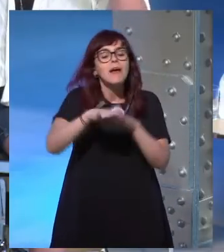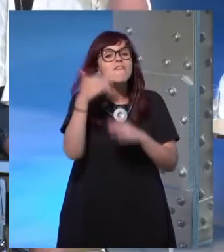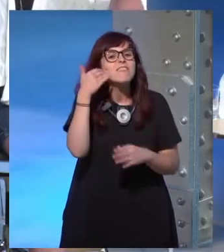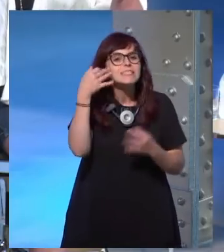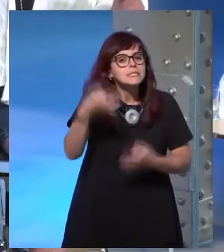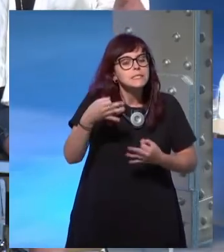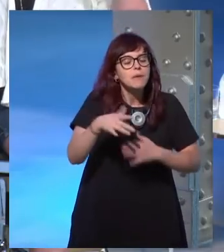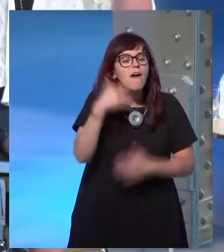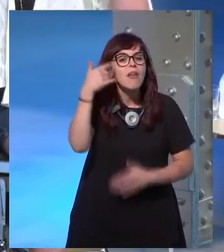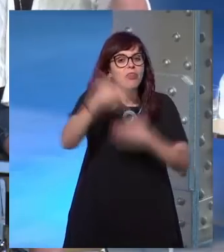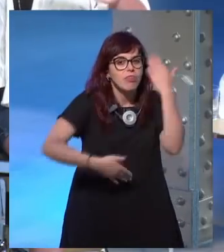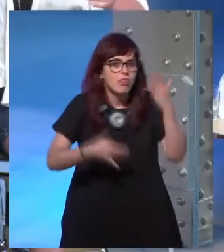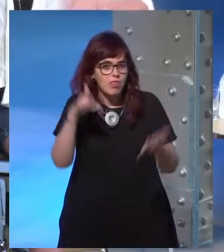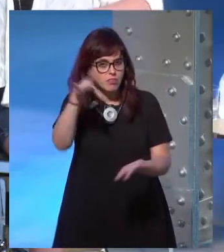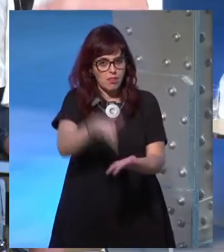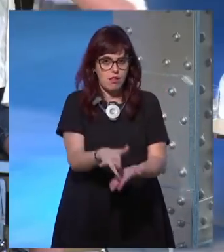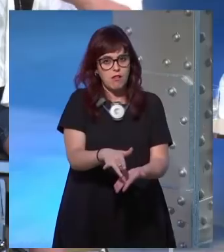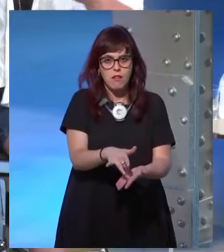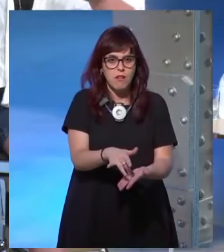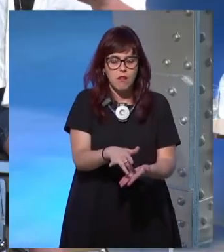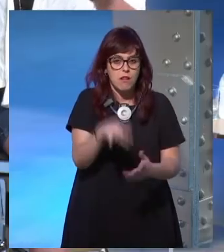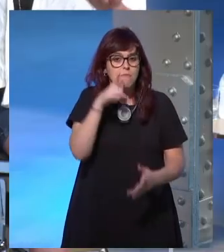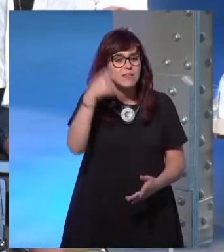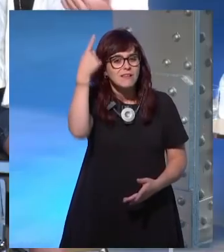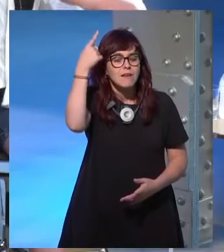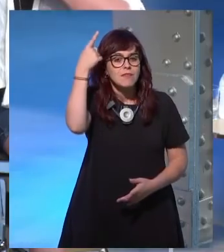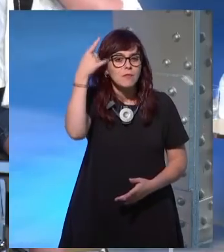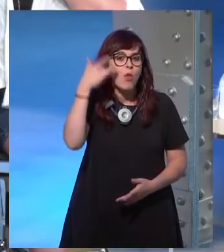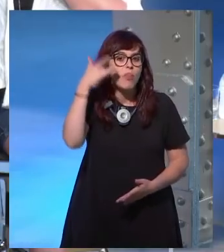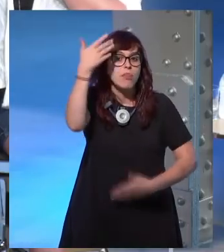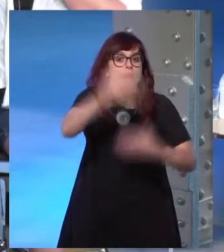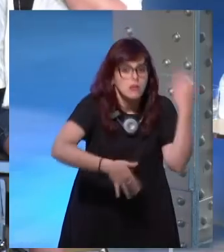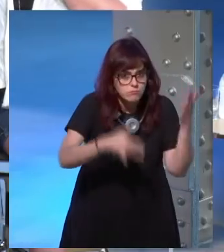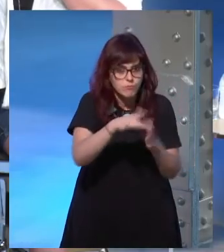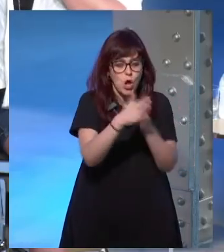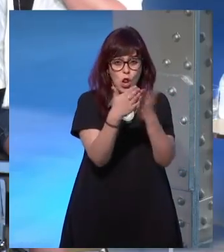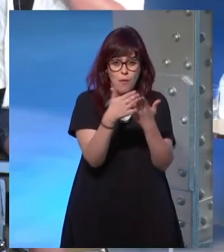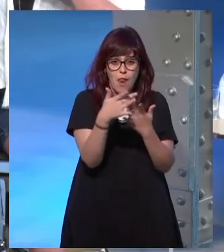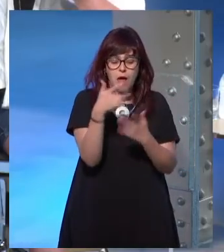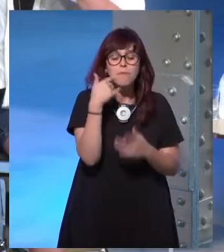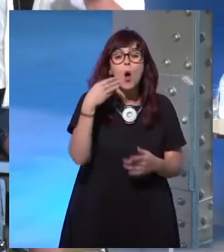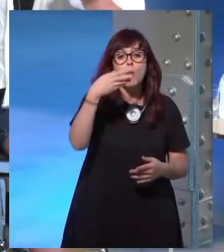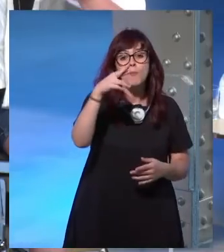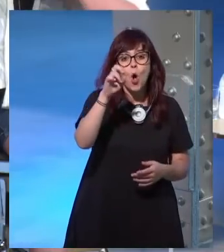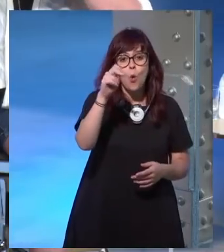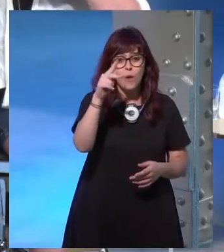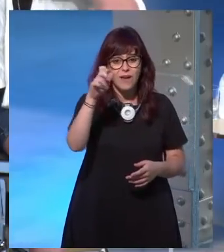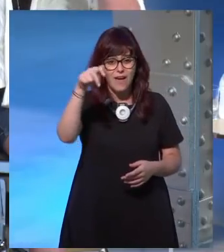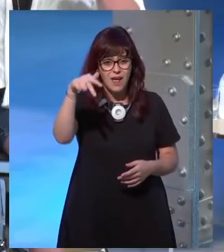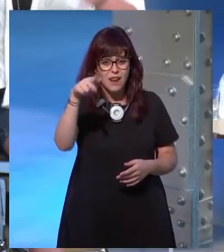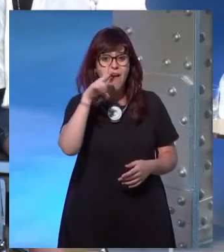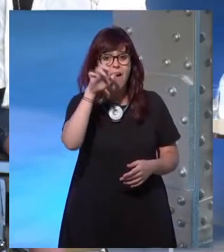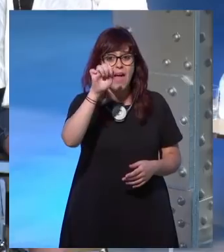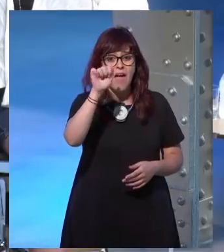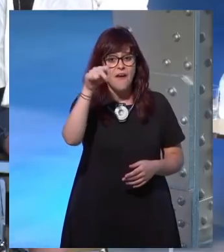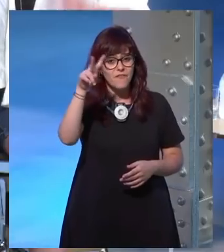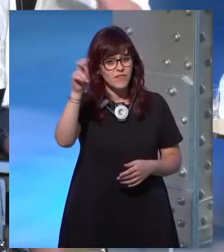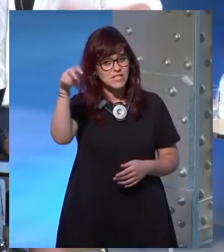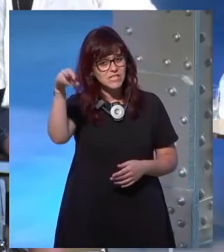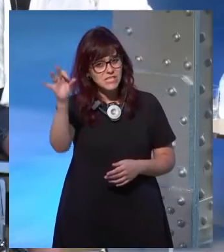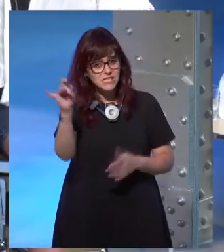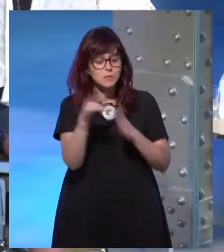today. She's like, Broken Heavens, you say you're going to have it done by the end of the year, but I want to see something from you on pages, September 1st. And I was